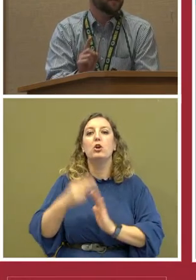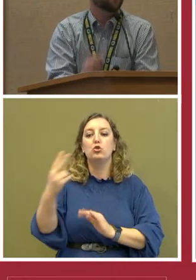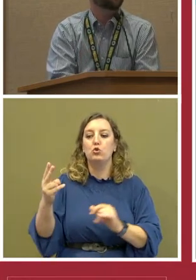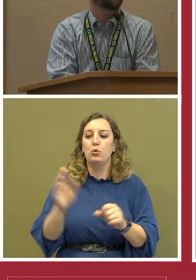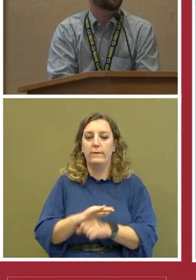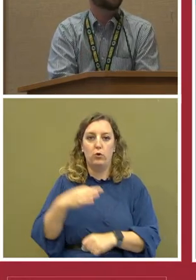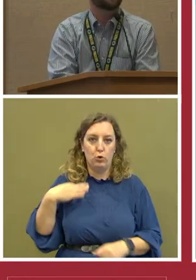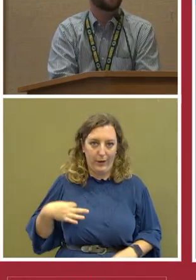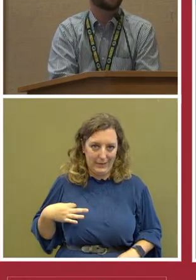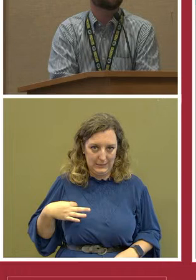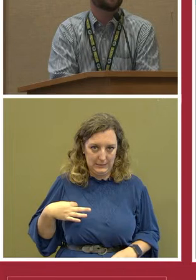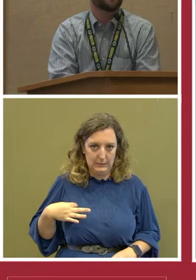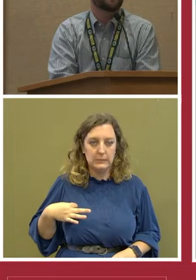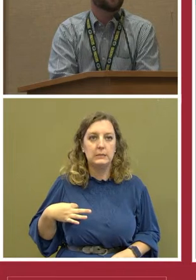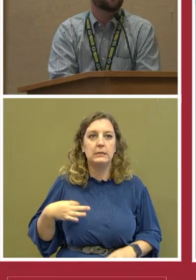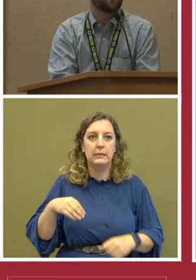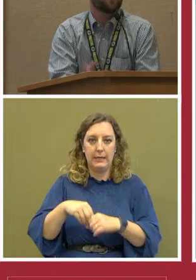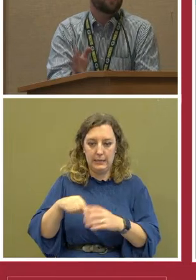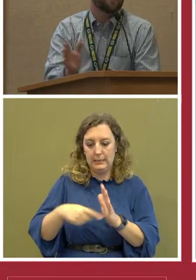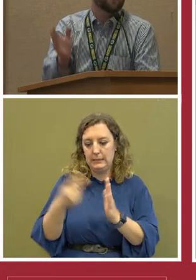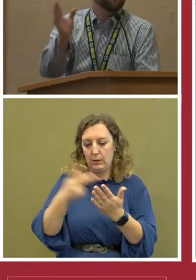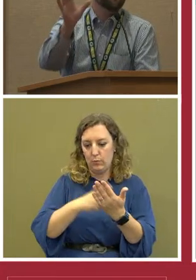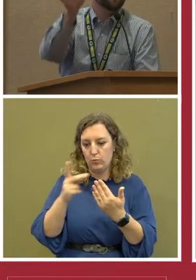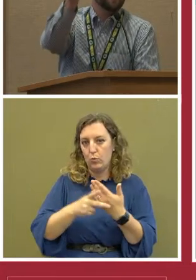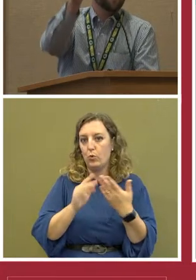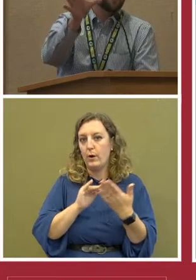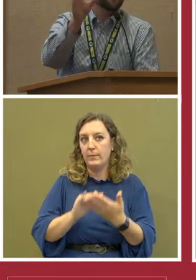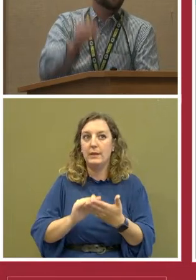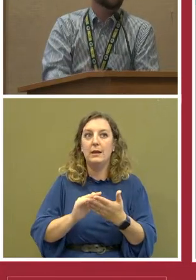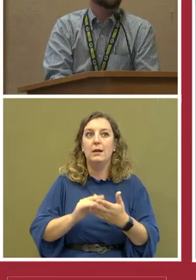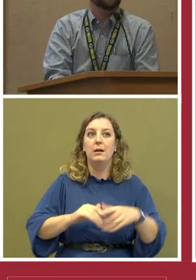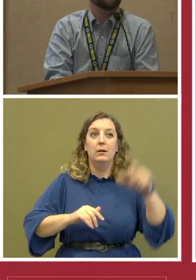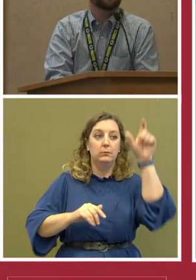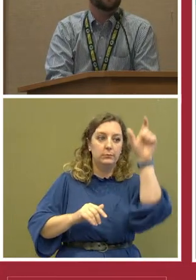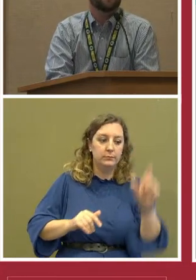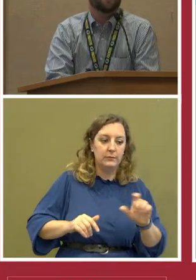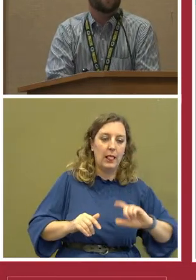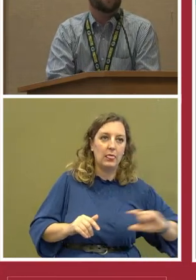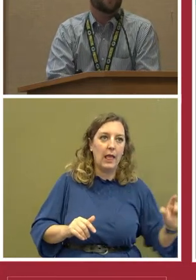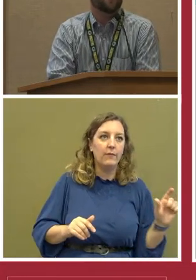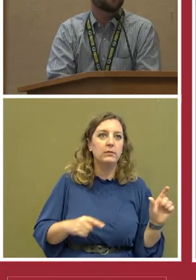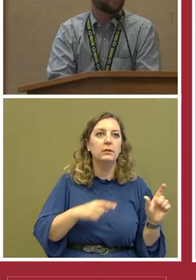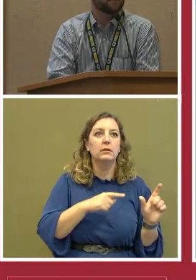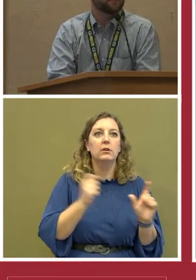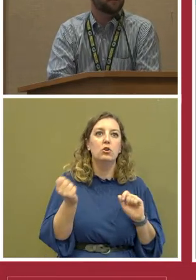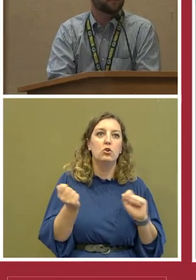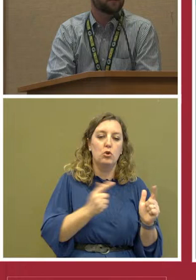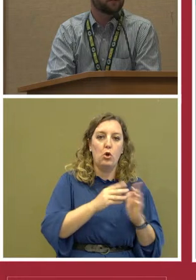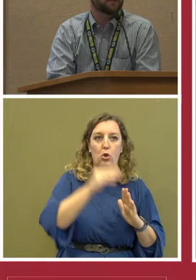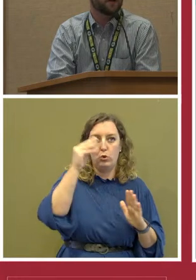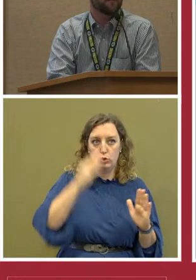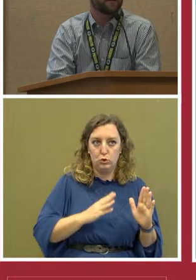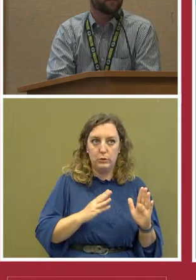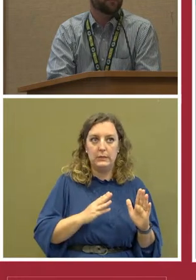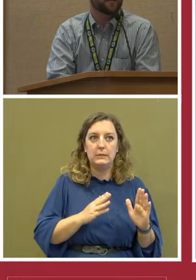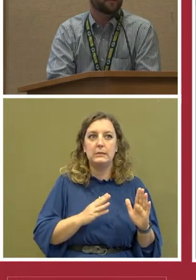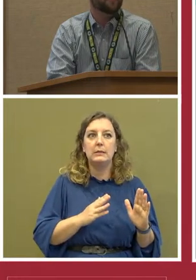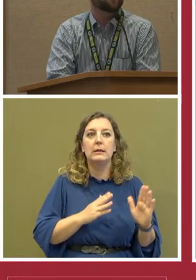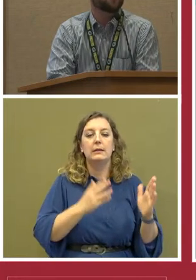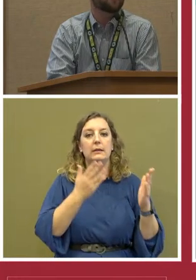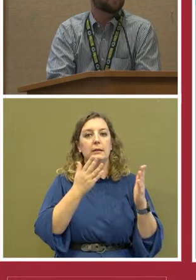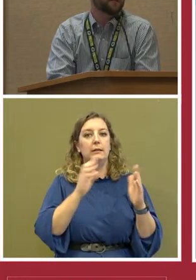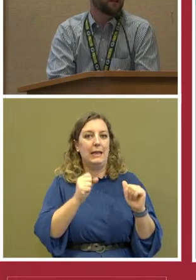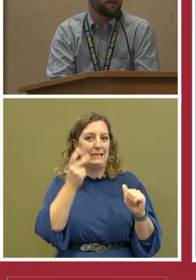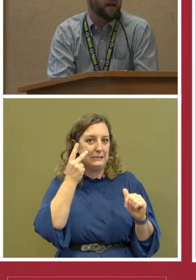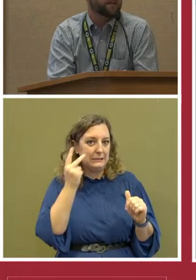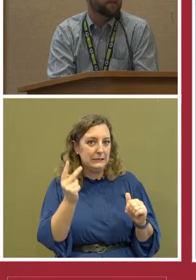in a single program of study. And so the big bars on the left are all of our students and the breakdown.